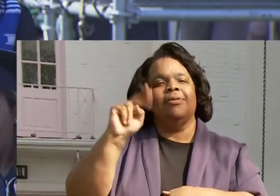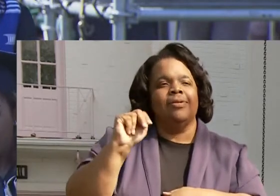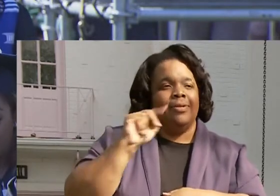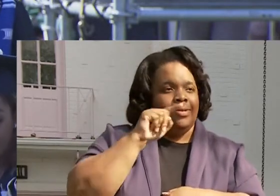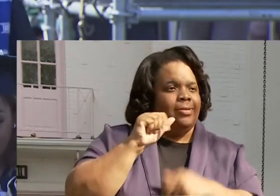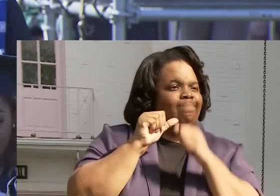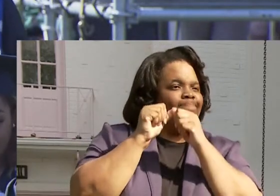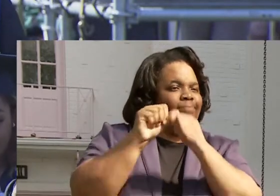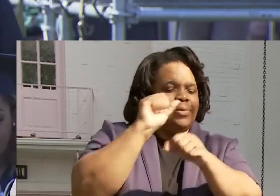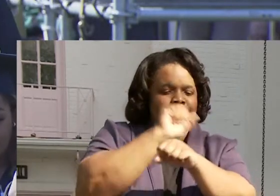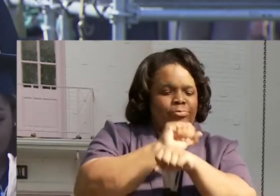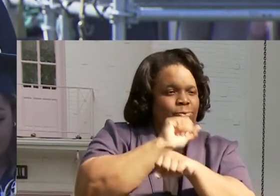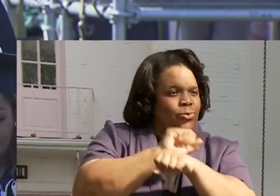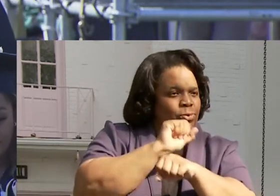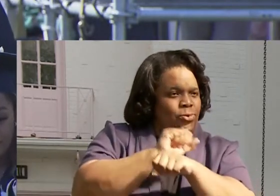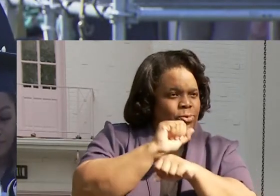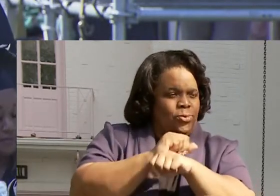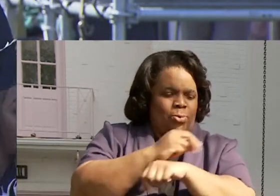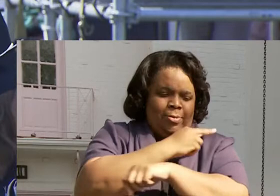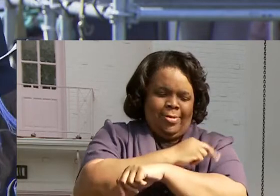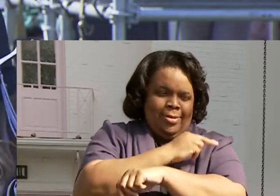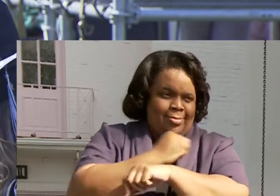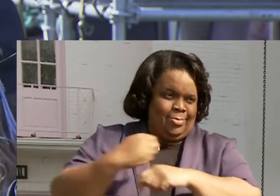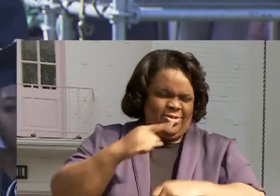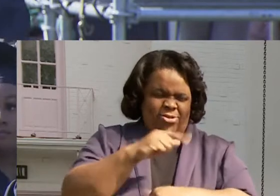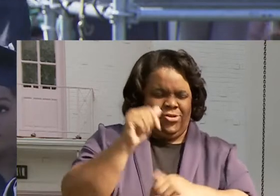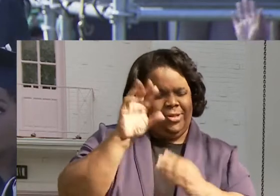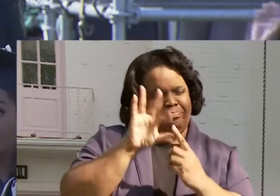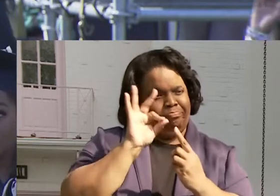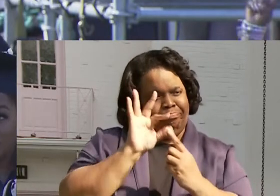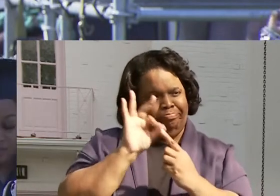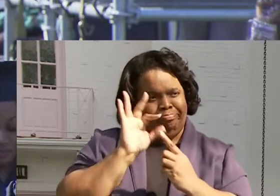at Ochsner Health and Wellness as an accountant.